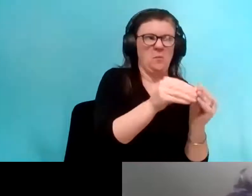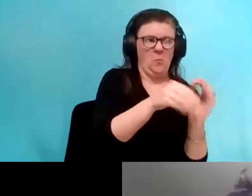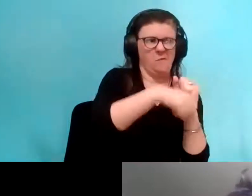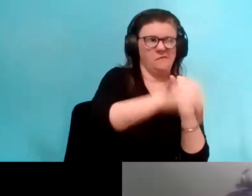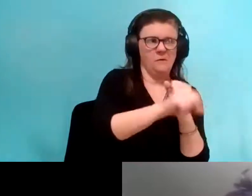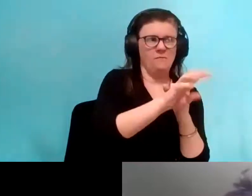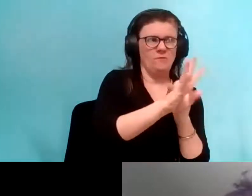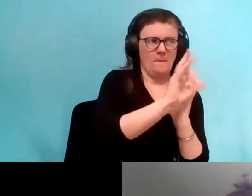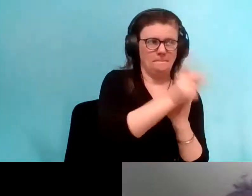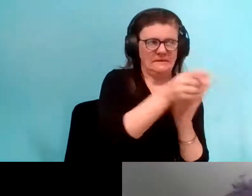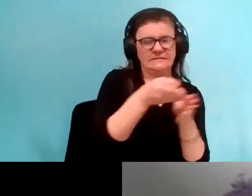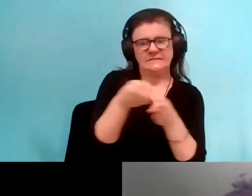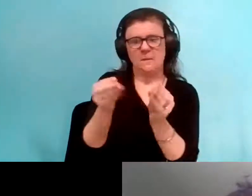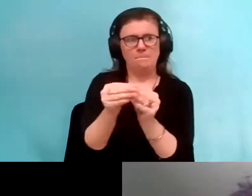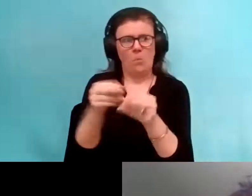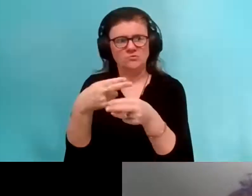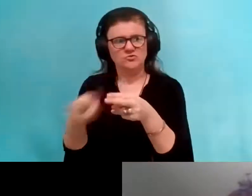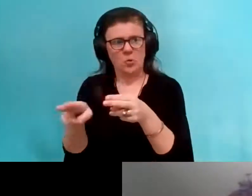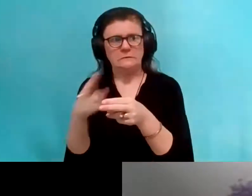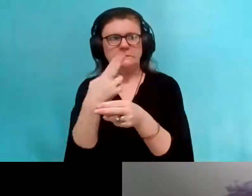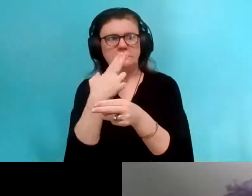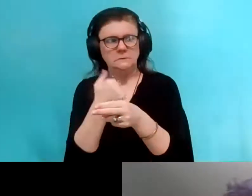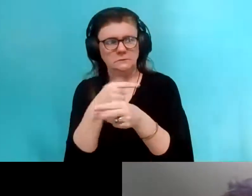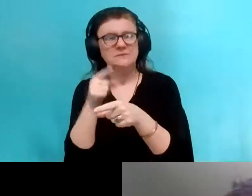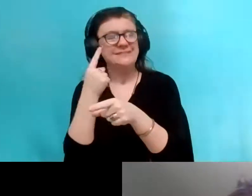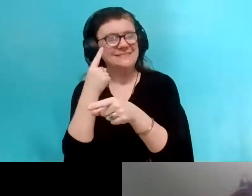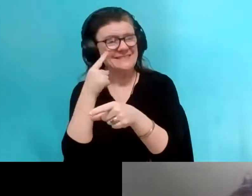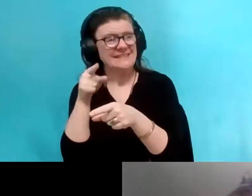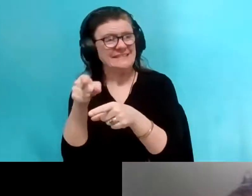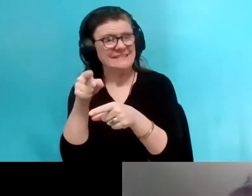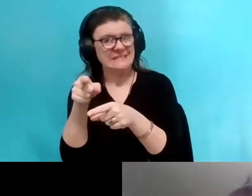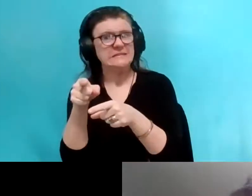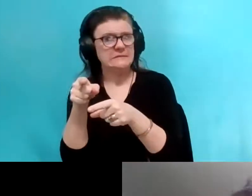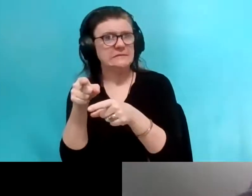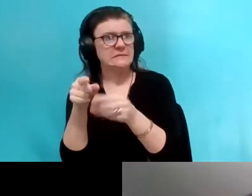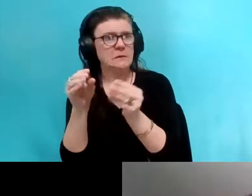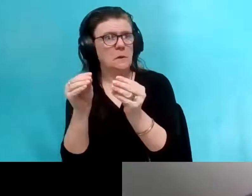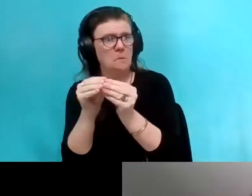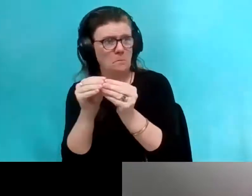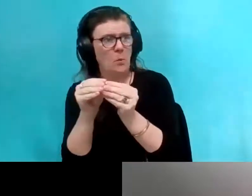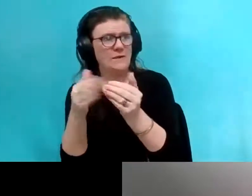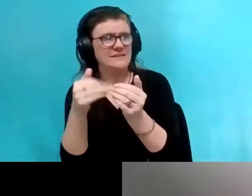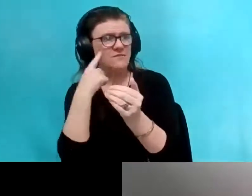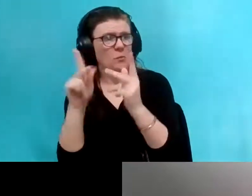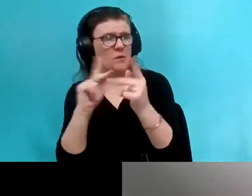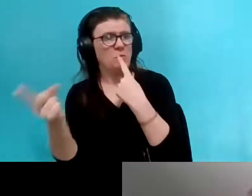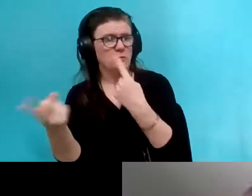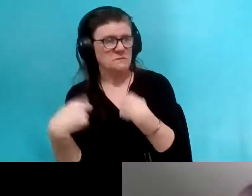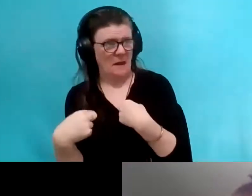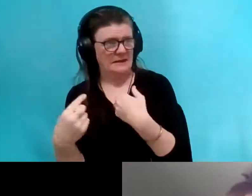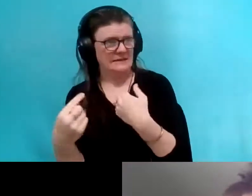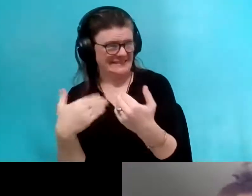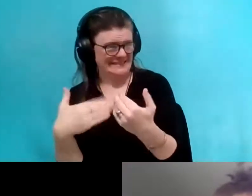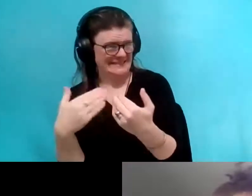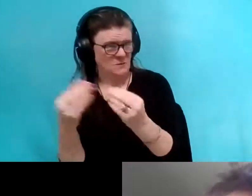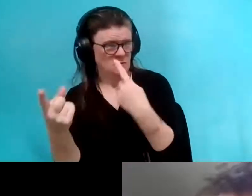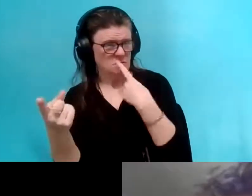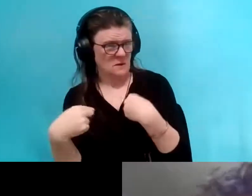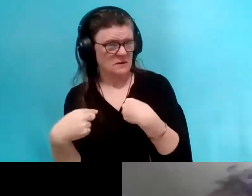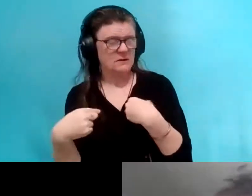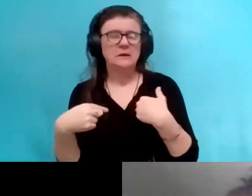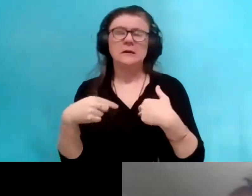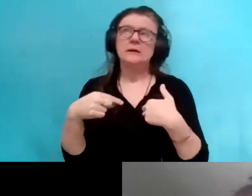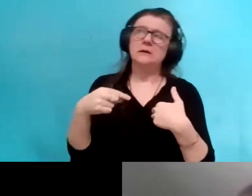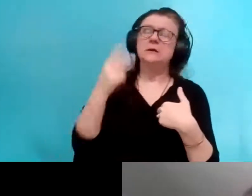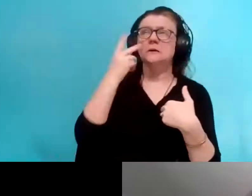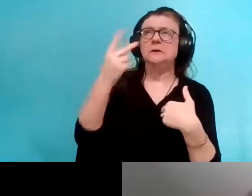understand correctly and to provide a reasonable answer? I think retrospectively, I think the shortening